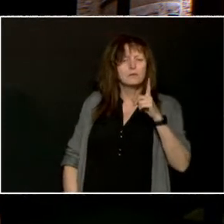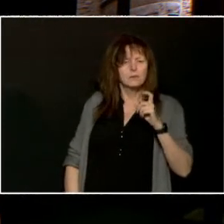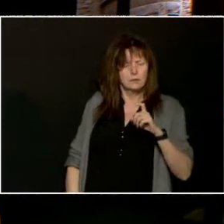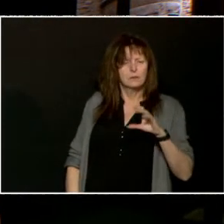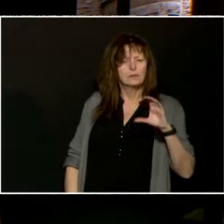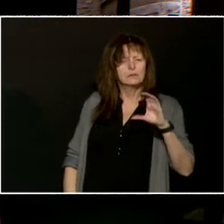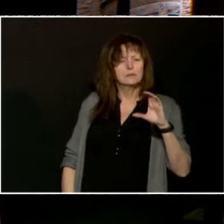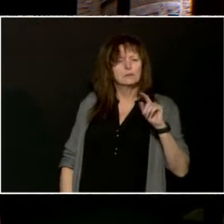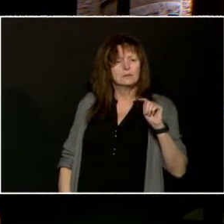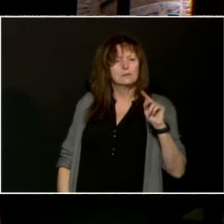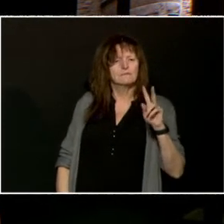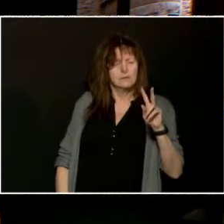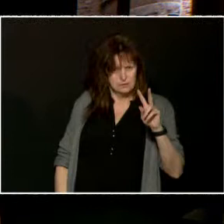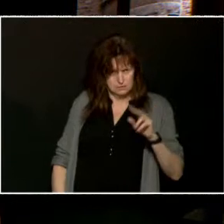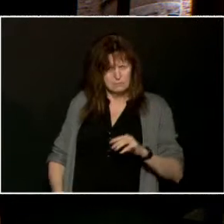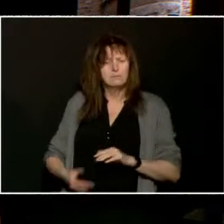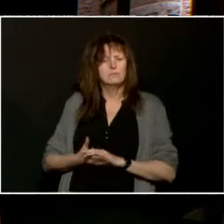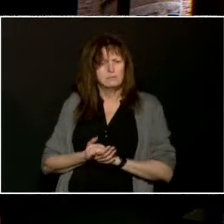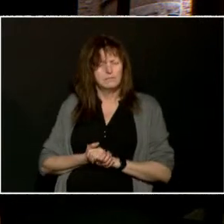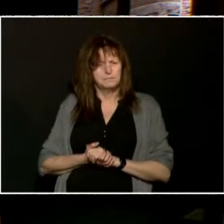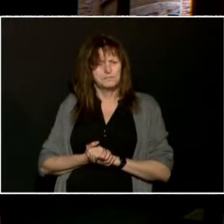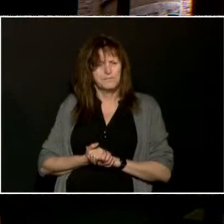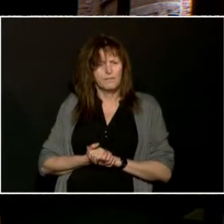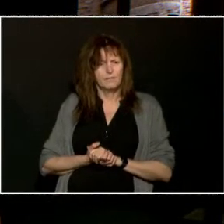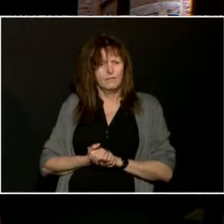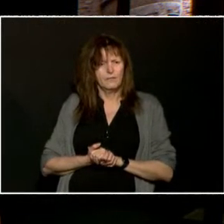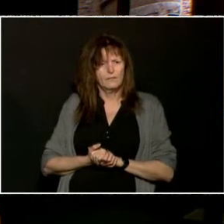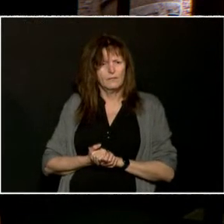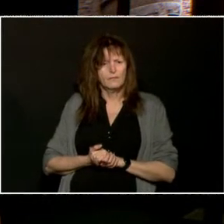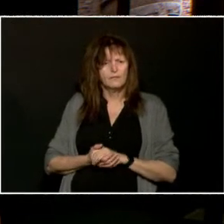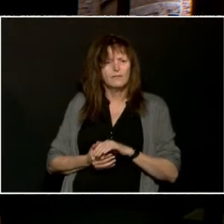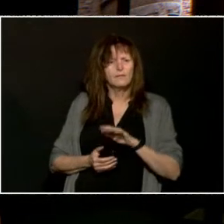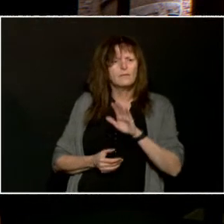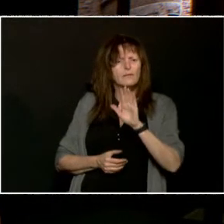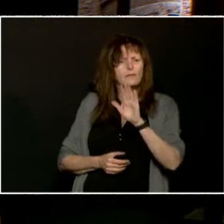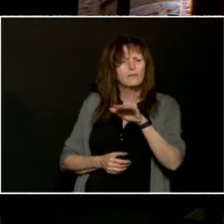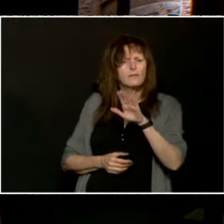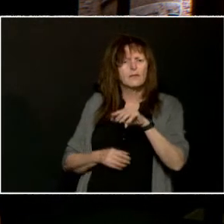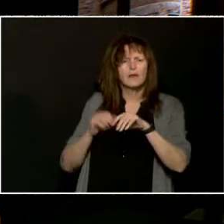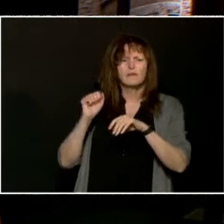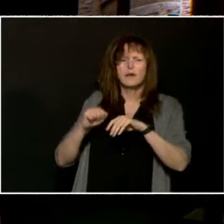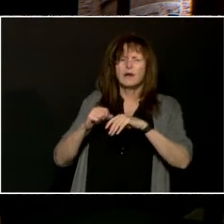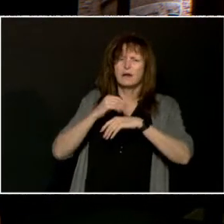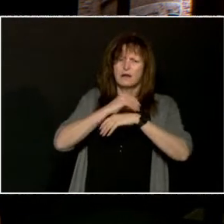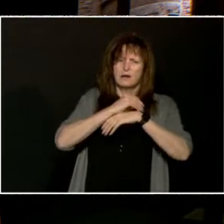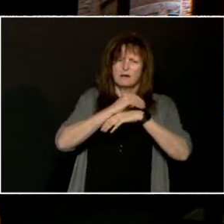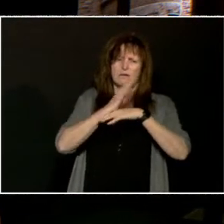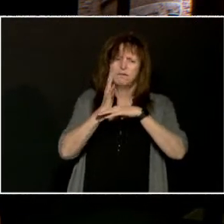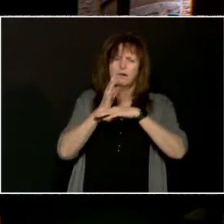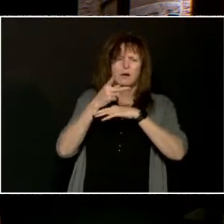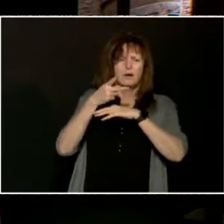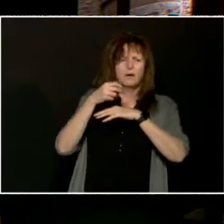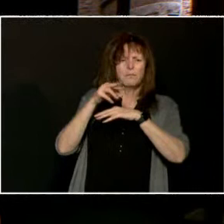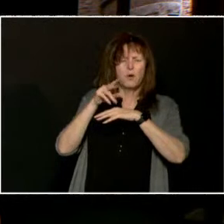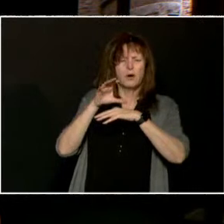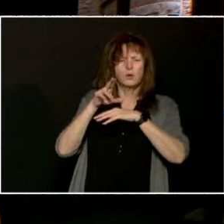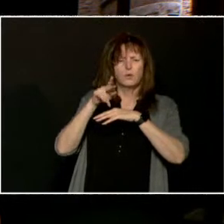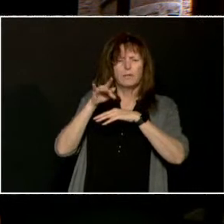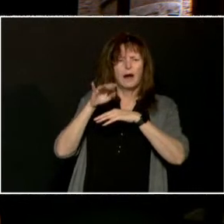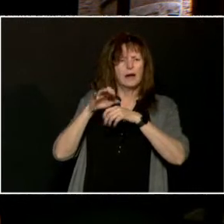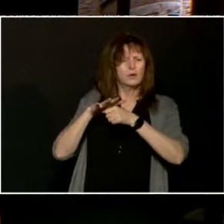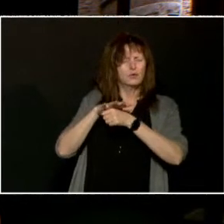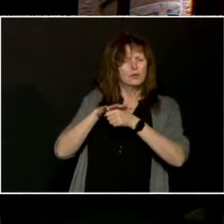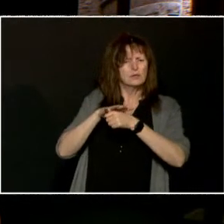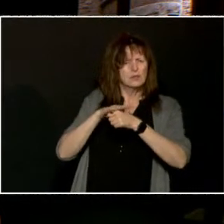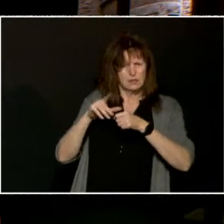Hello, thank you. I wanted to ask about the Porcupine region. I'm referring to slides 3 and 4 there. You